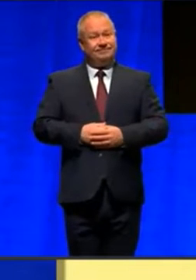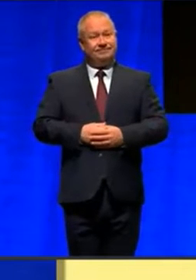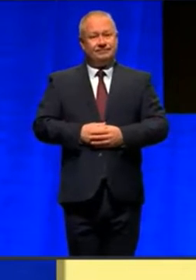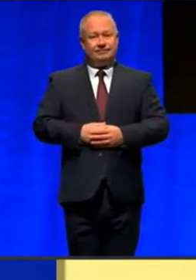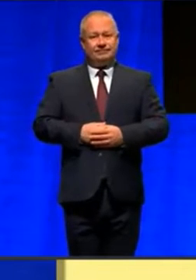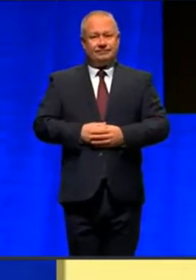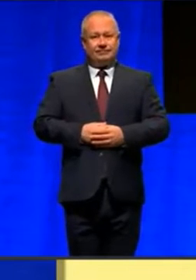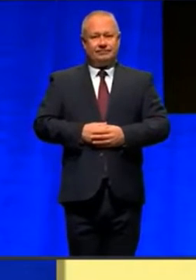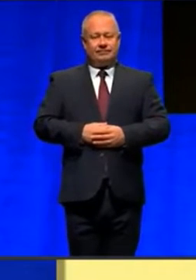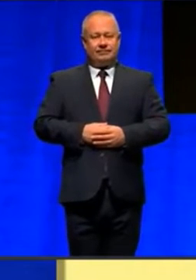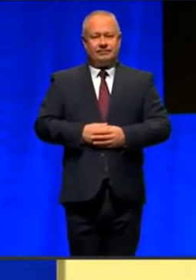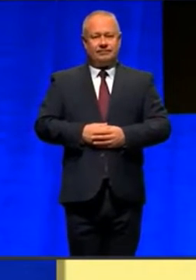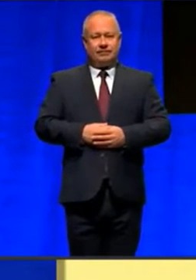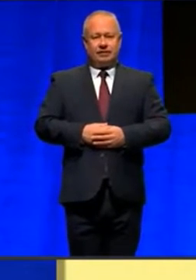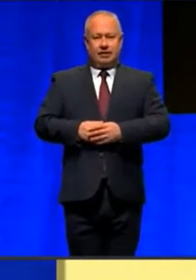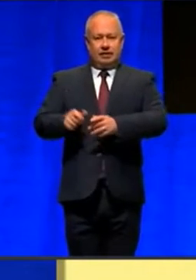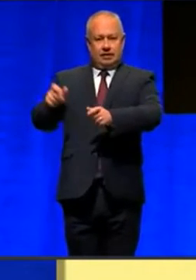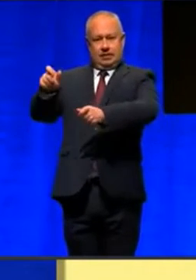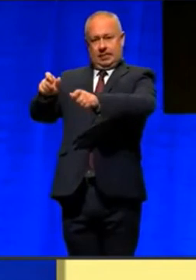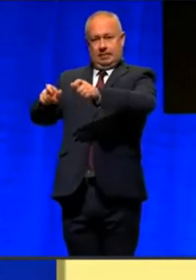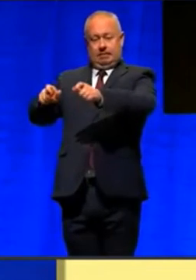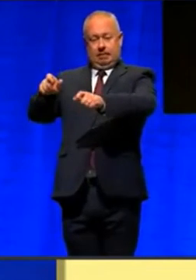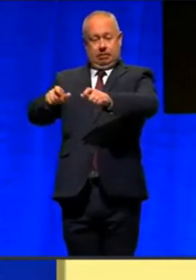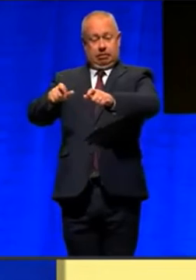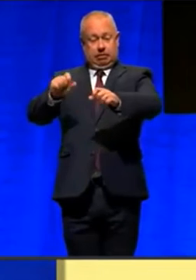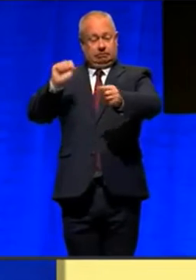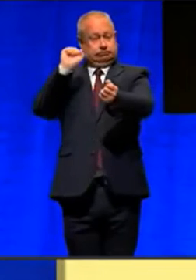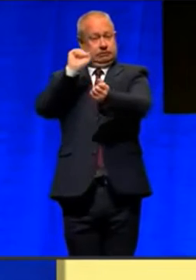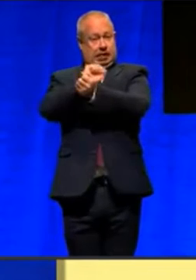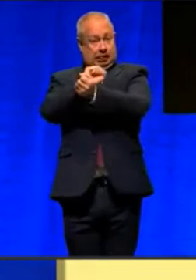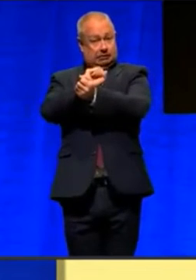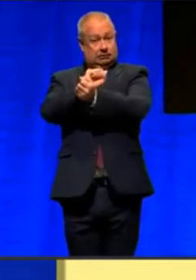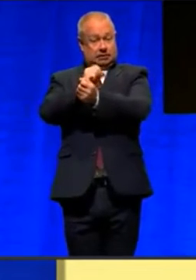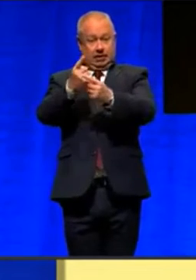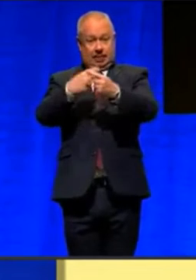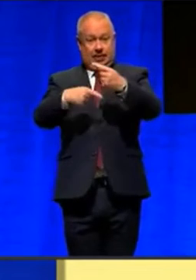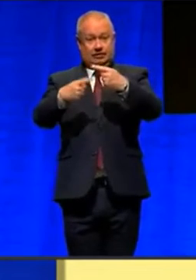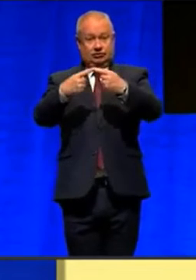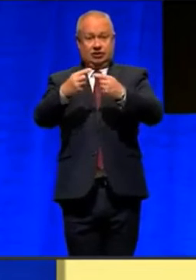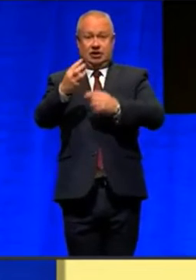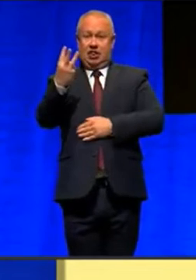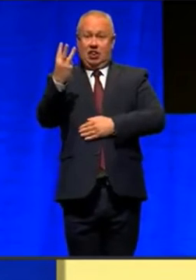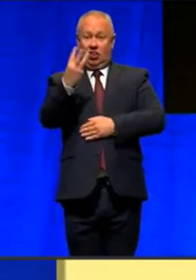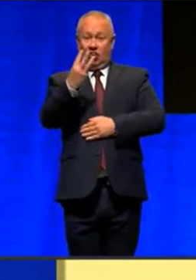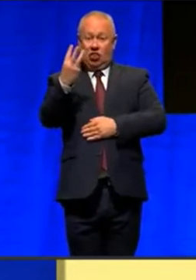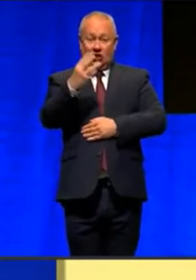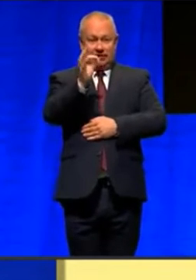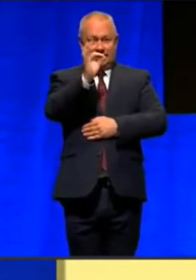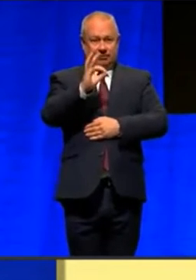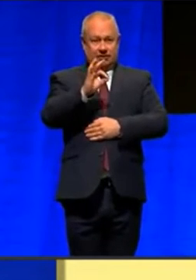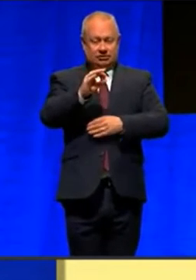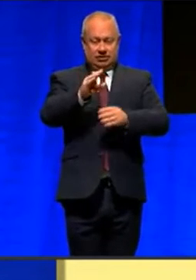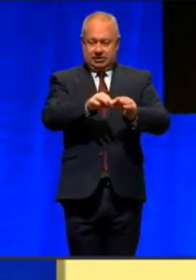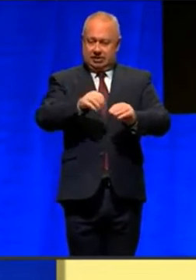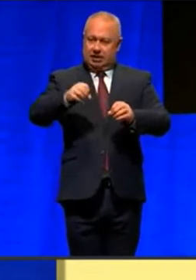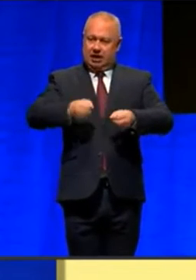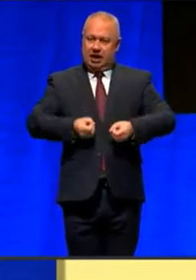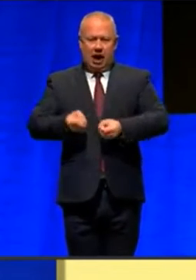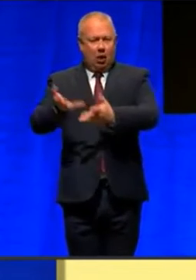Conference, only 13% of people held in immigration detention last year were actually removed from the UK. So that